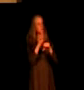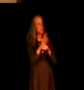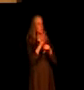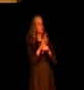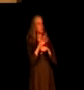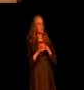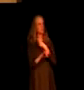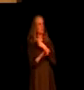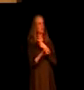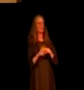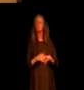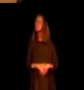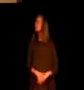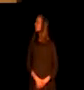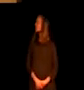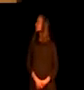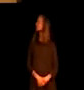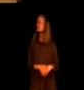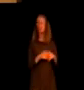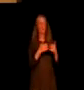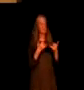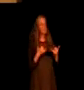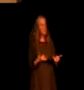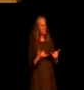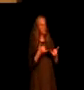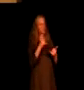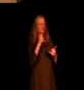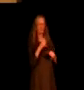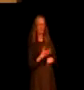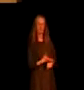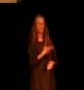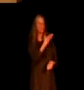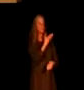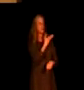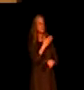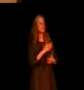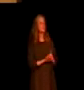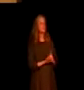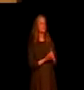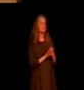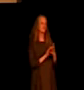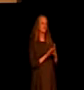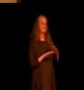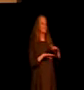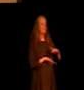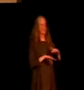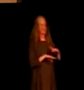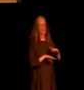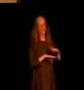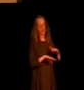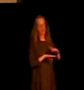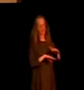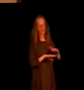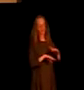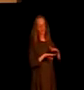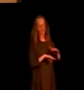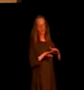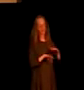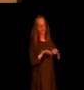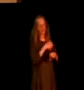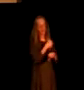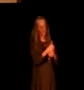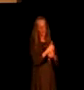And so it's come a long ways from those very primitive fixed